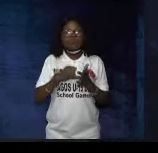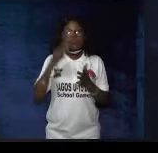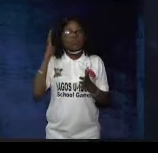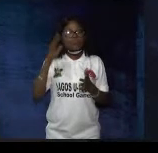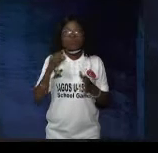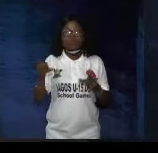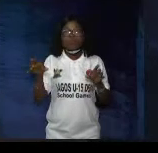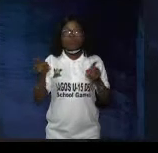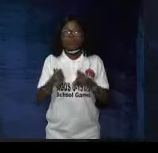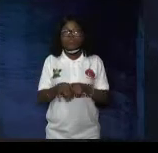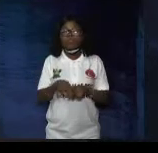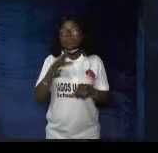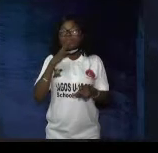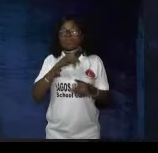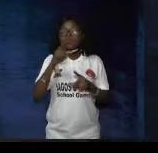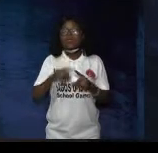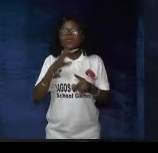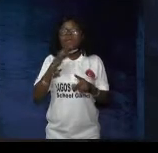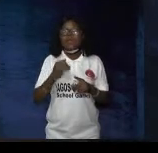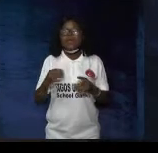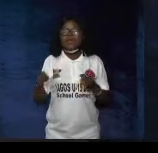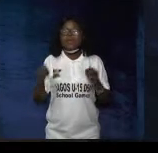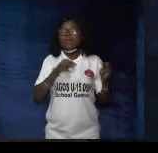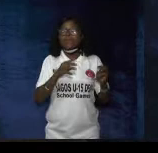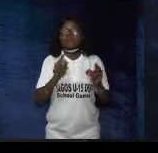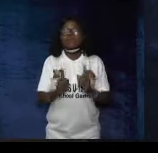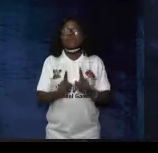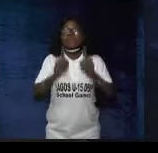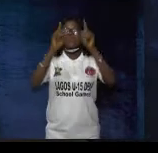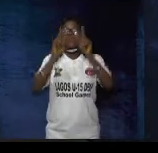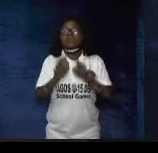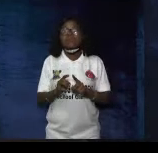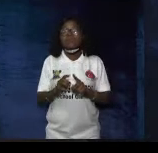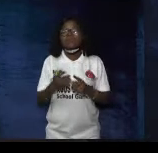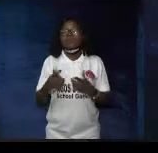when I started is when I put the marked part on top.